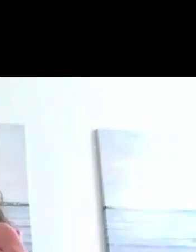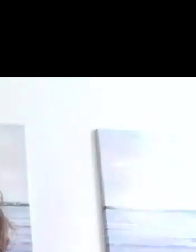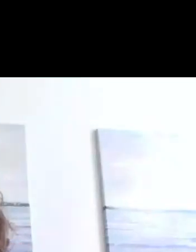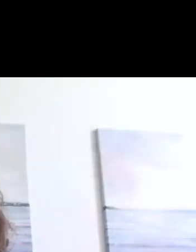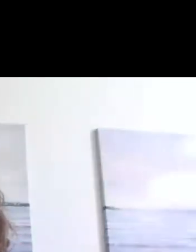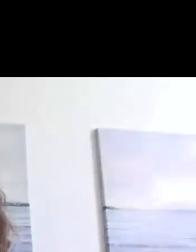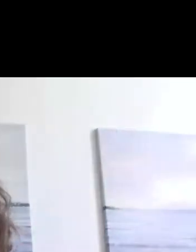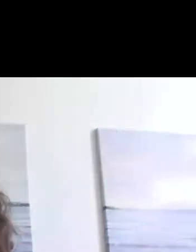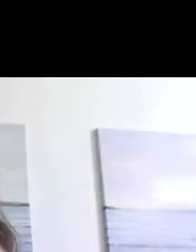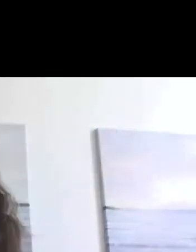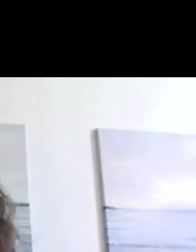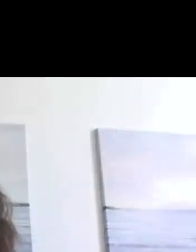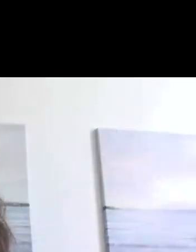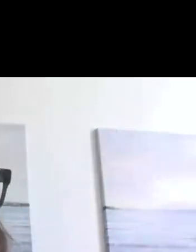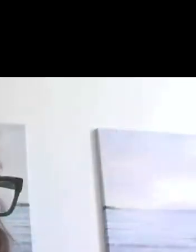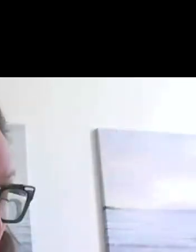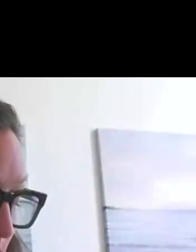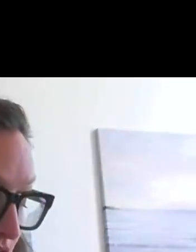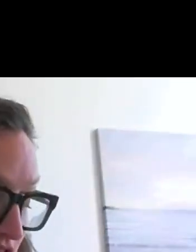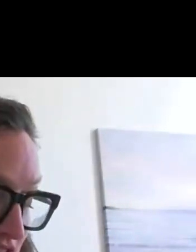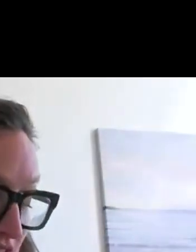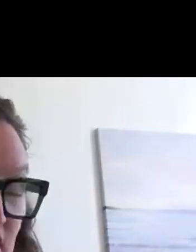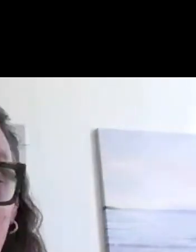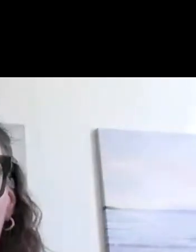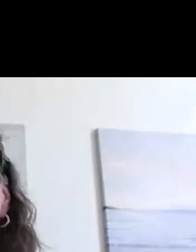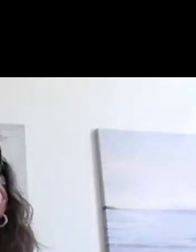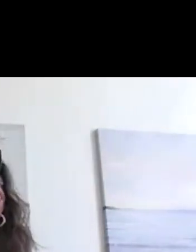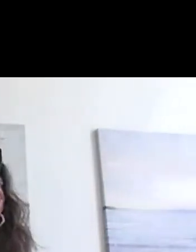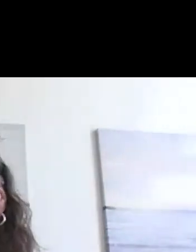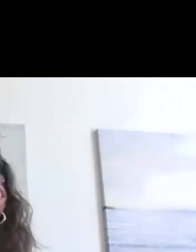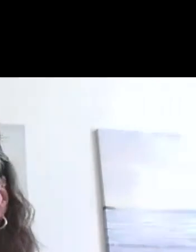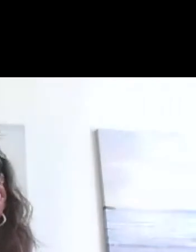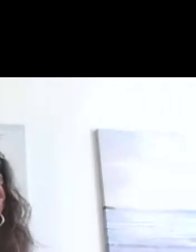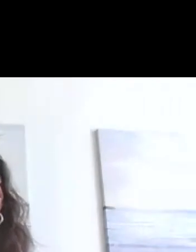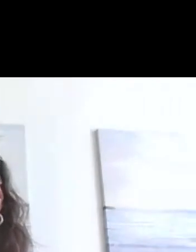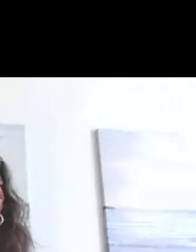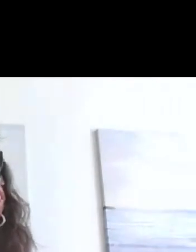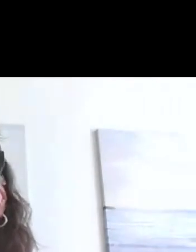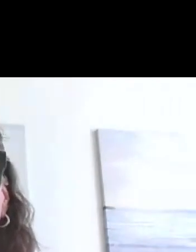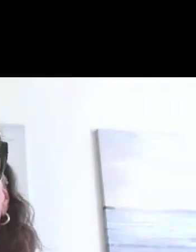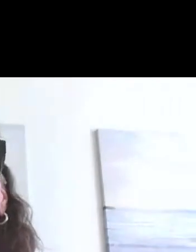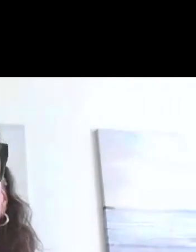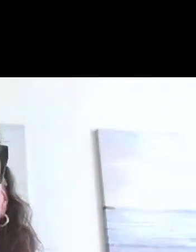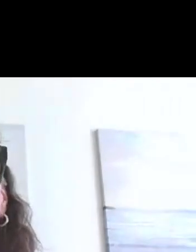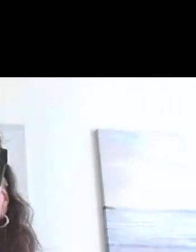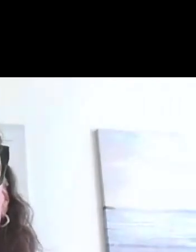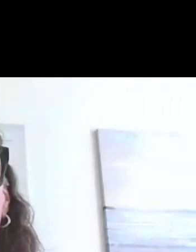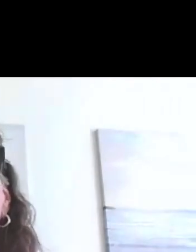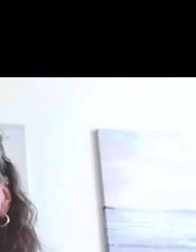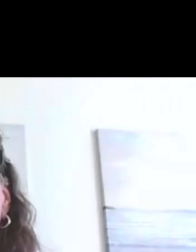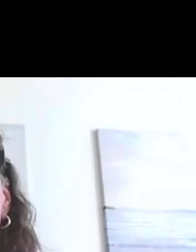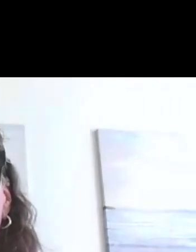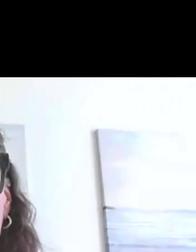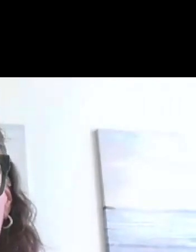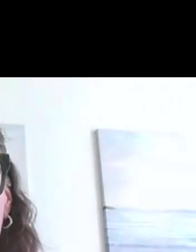and continued progress on the bills. So know today, if you didn't already, that you and we